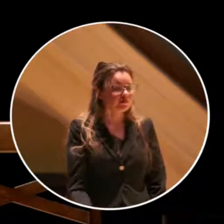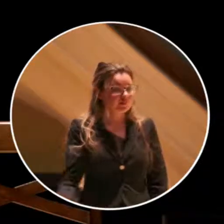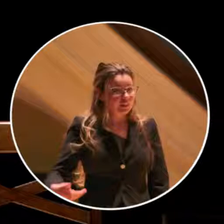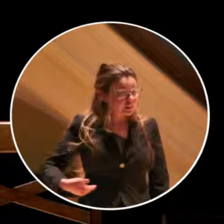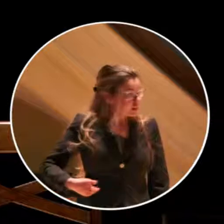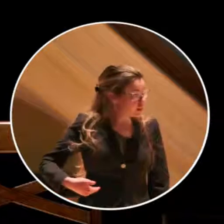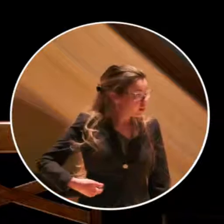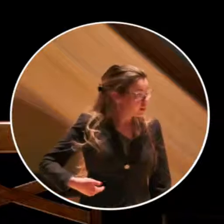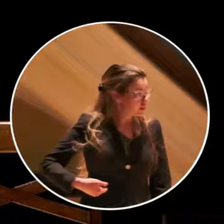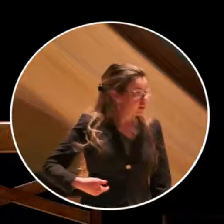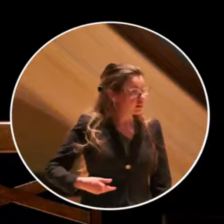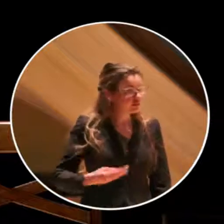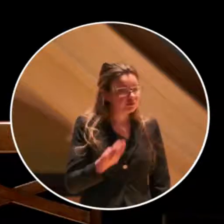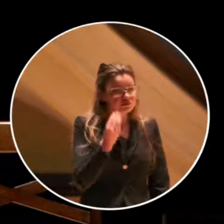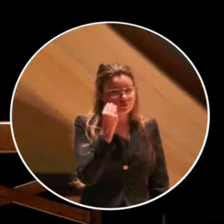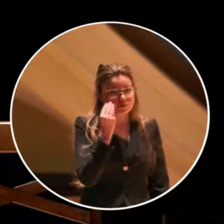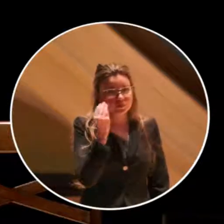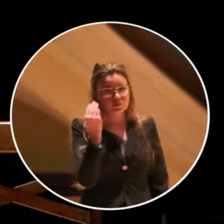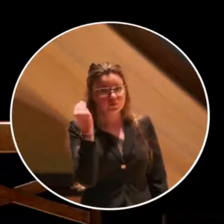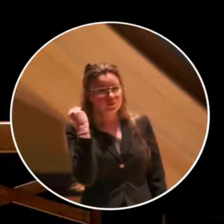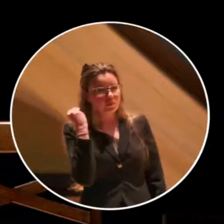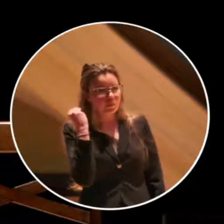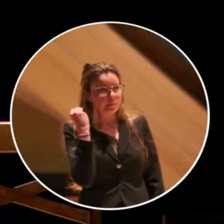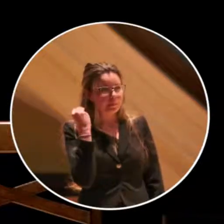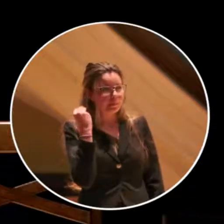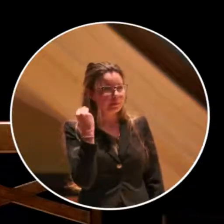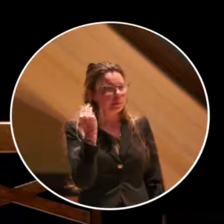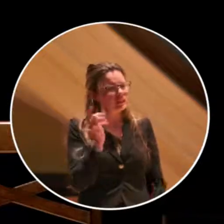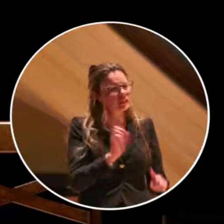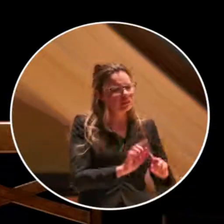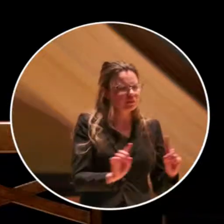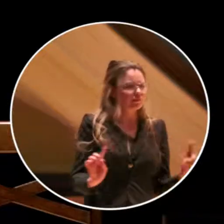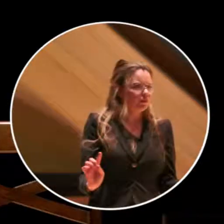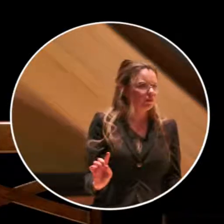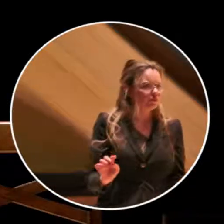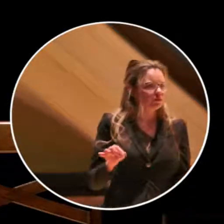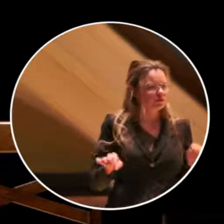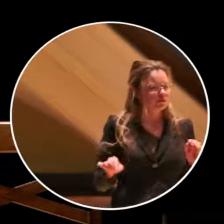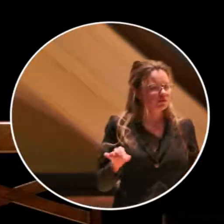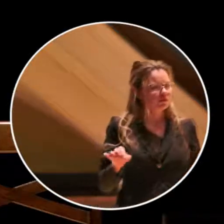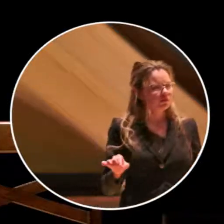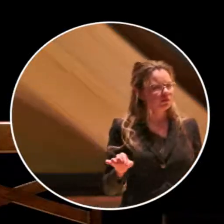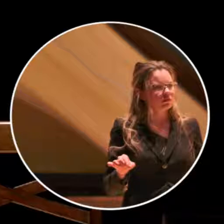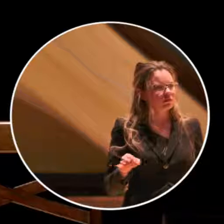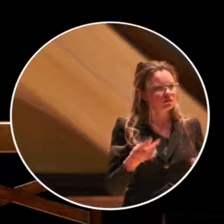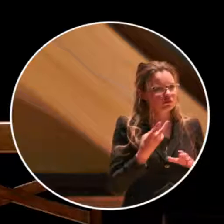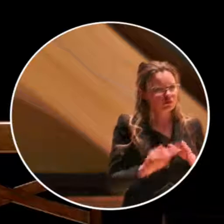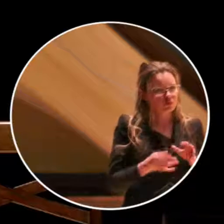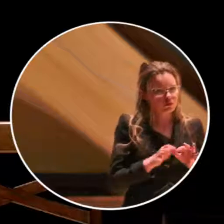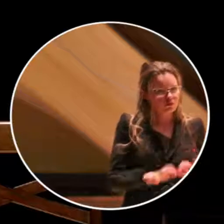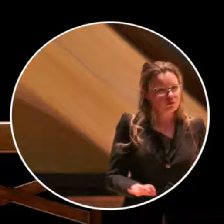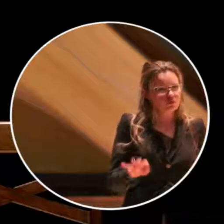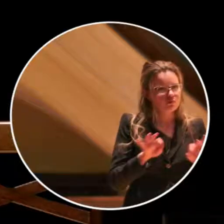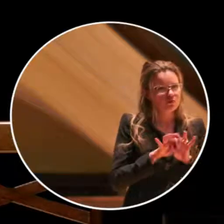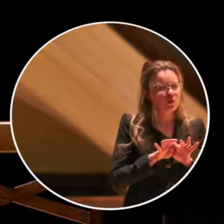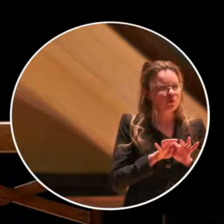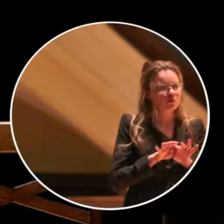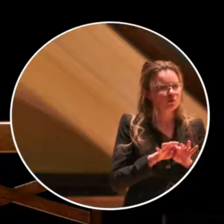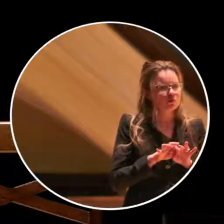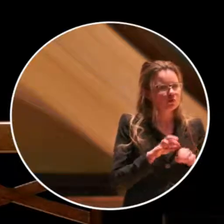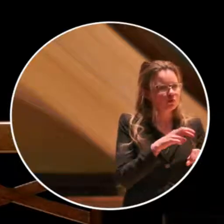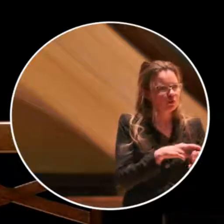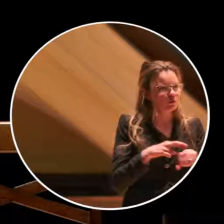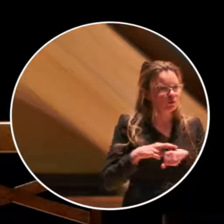Instinct and memories, though they're very different things, are both important resources when it comes